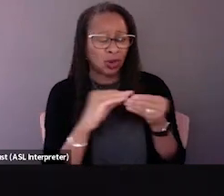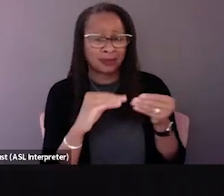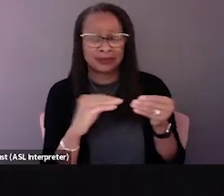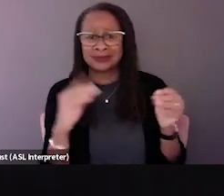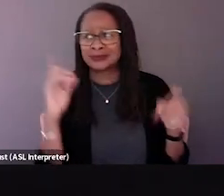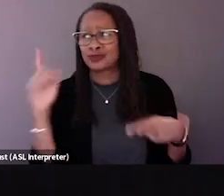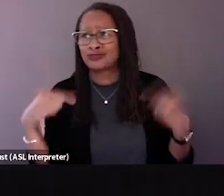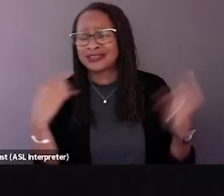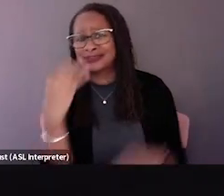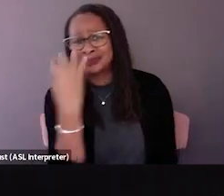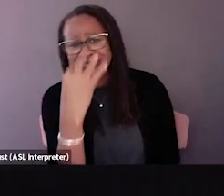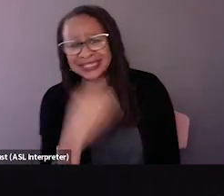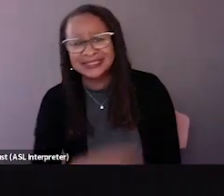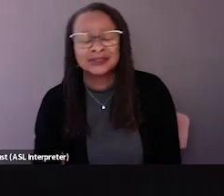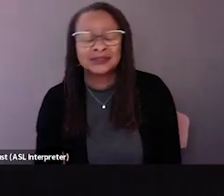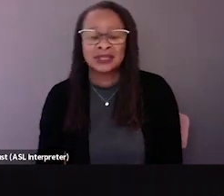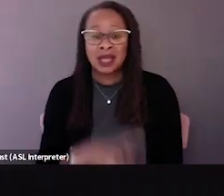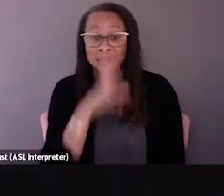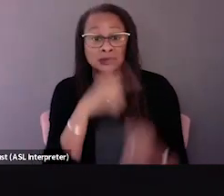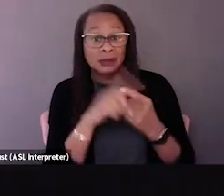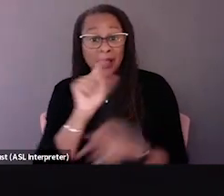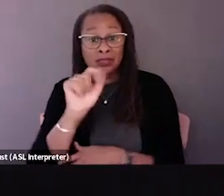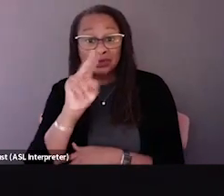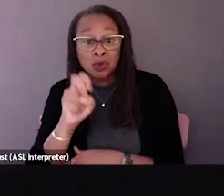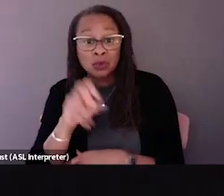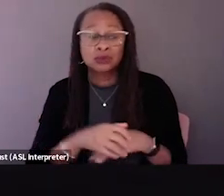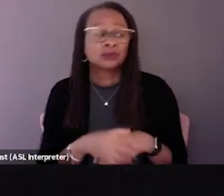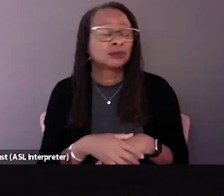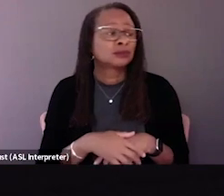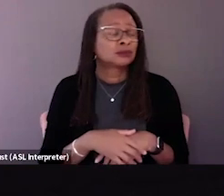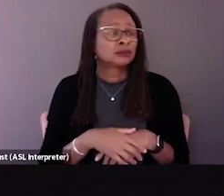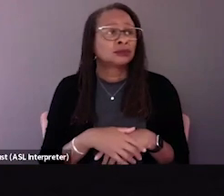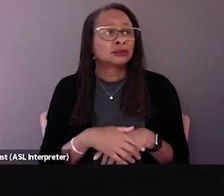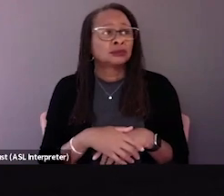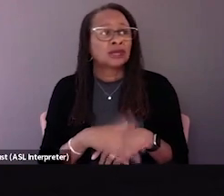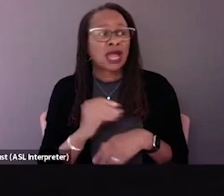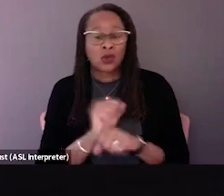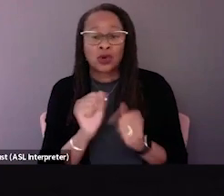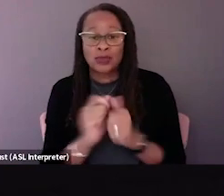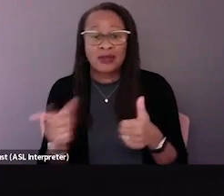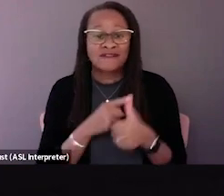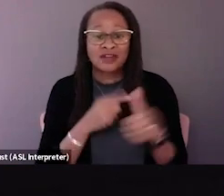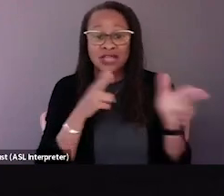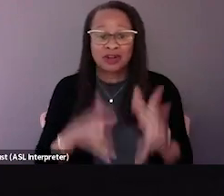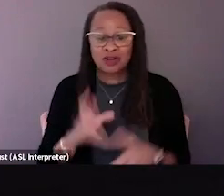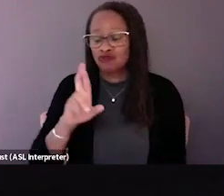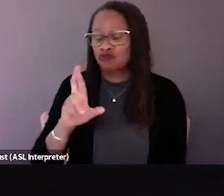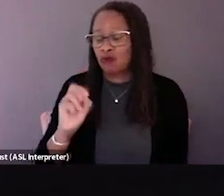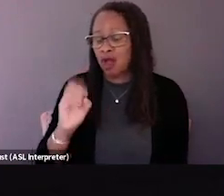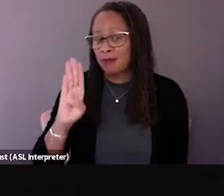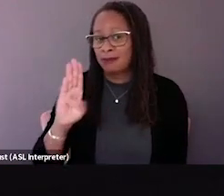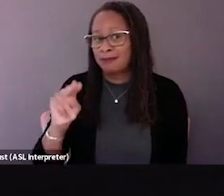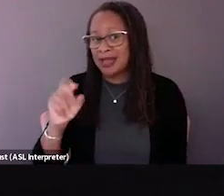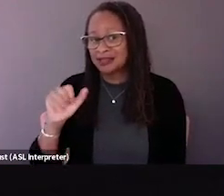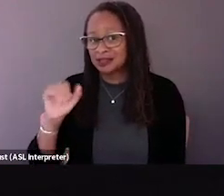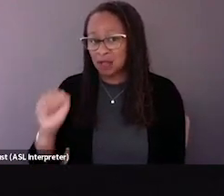when we were talking about the tone of the film and working with my first editor, Rob Nassau, and also the